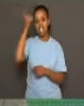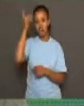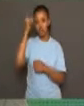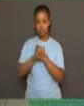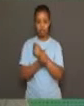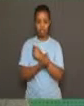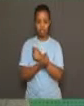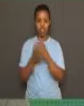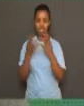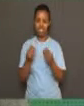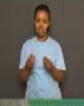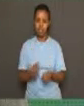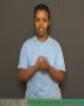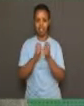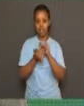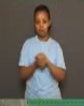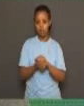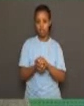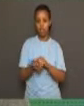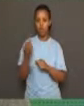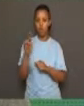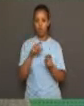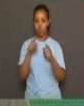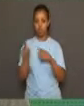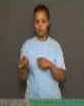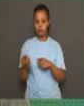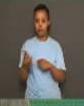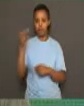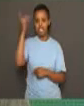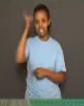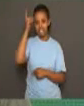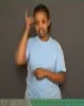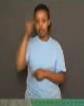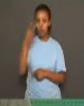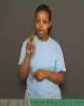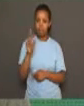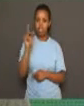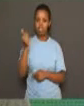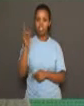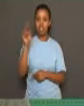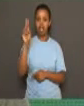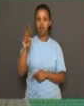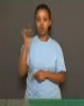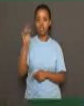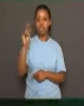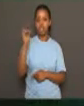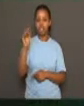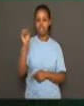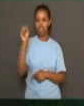of evolution, or also known as Darwinism, was published in the